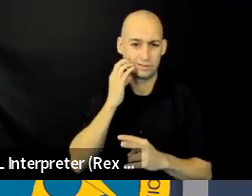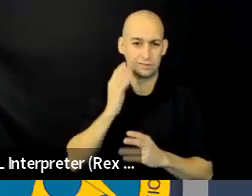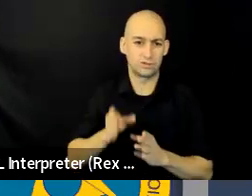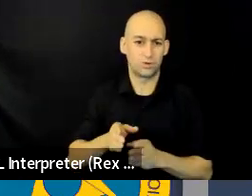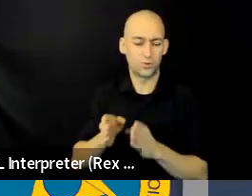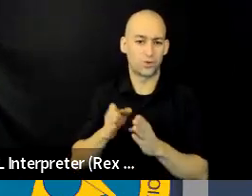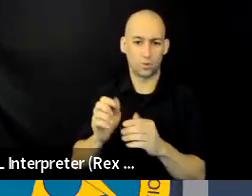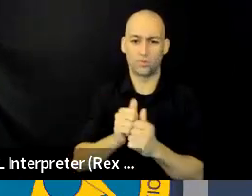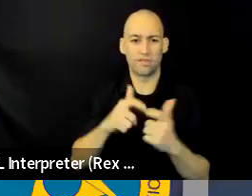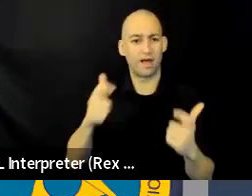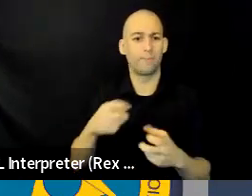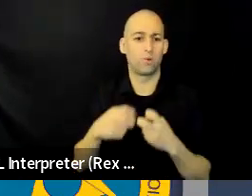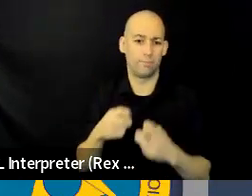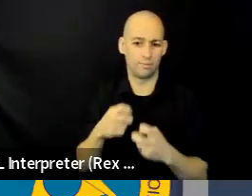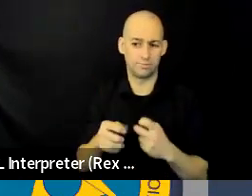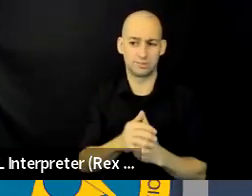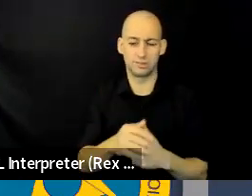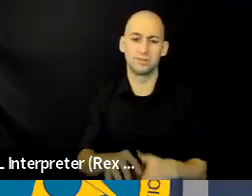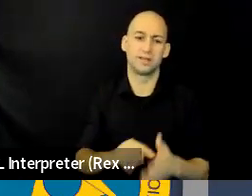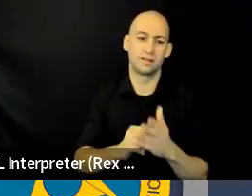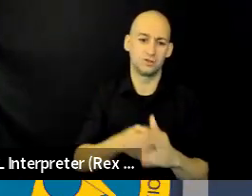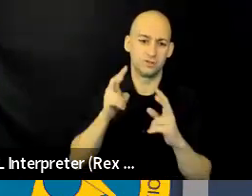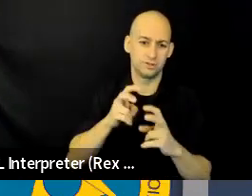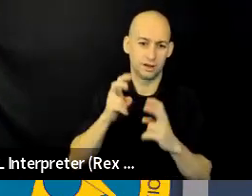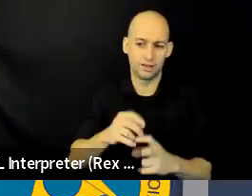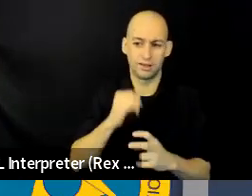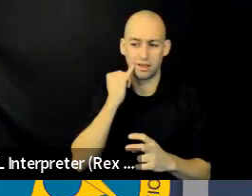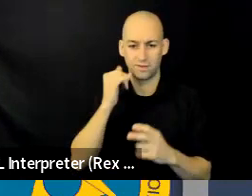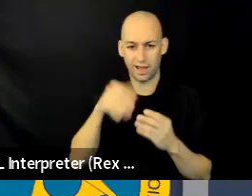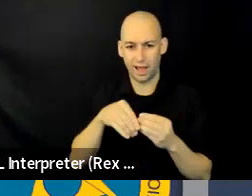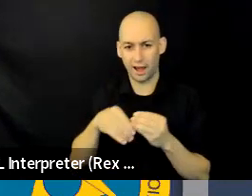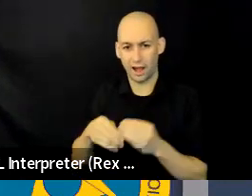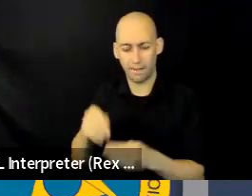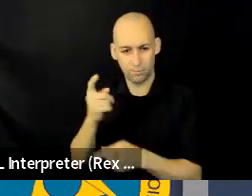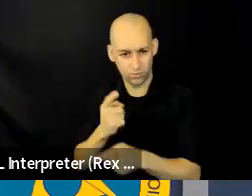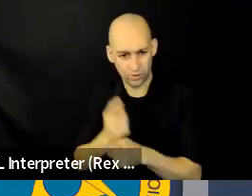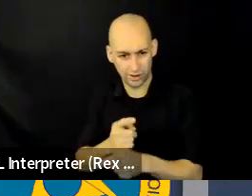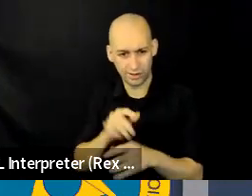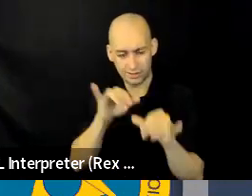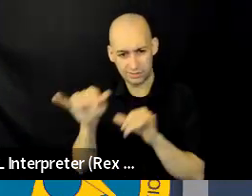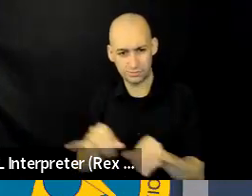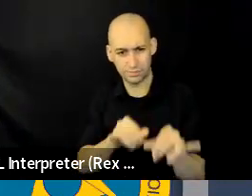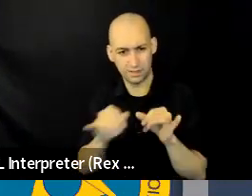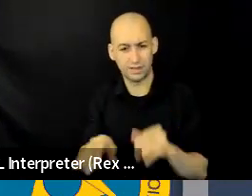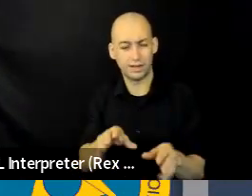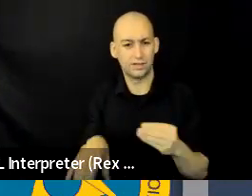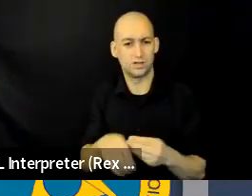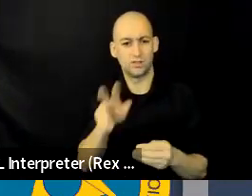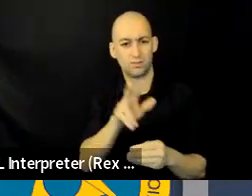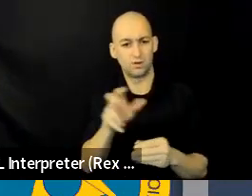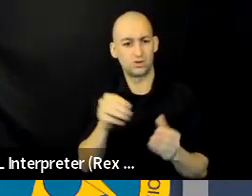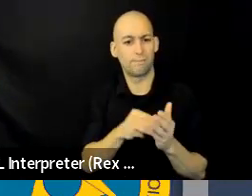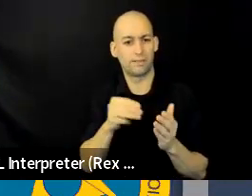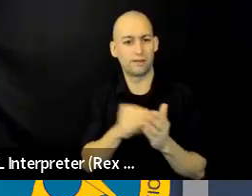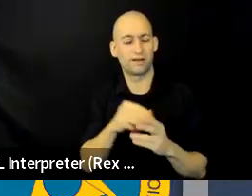problems. The initial study, if I added it up right, estimates that an additional 300 million